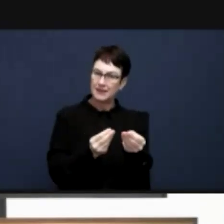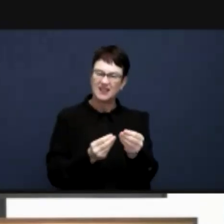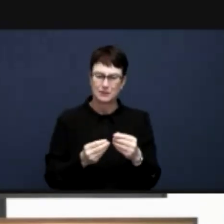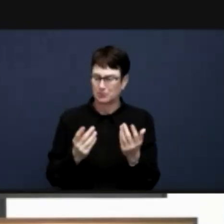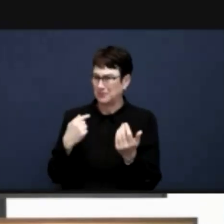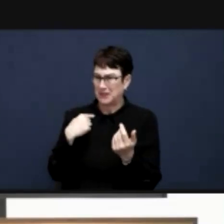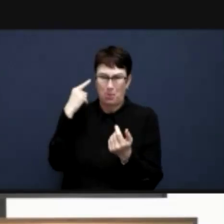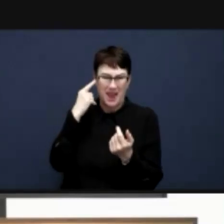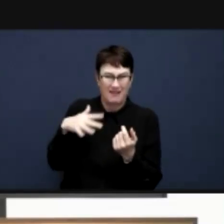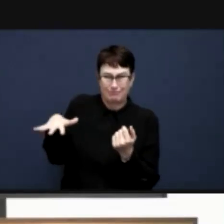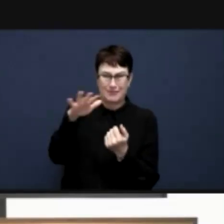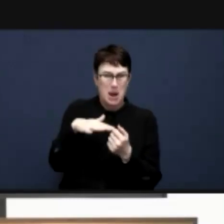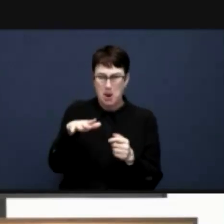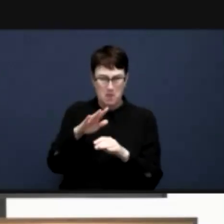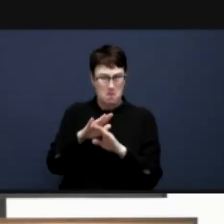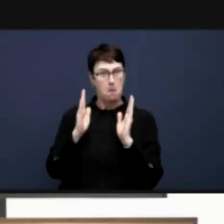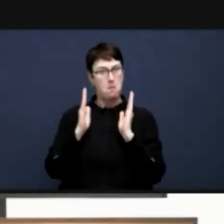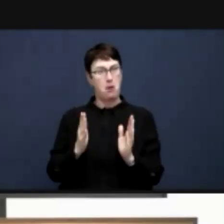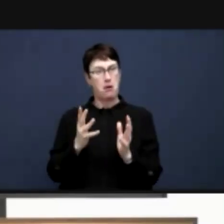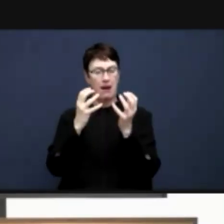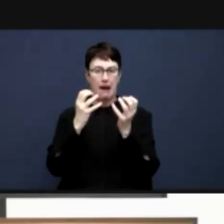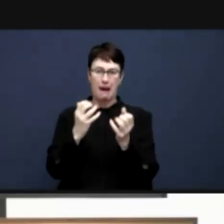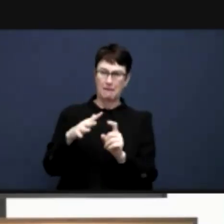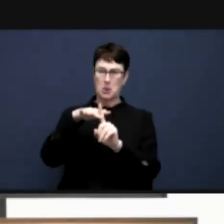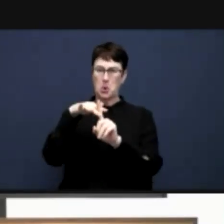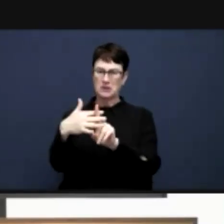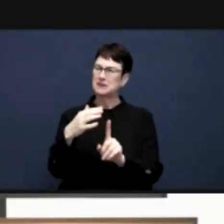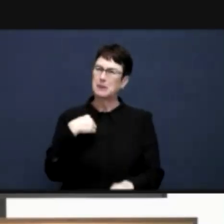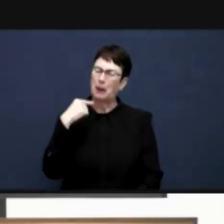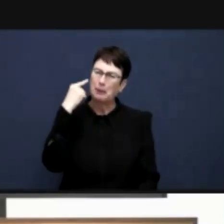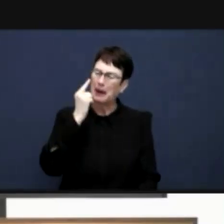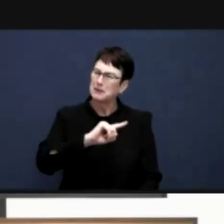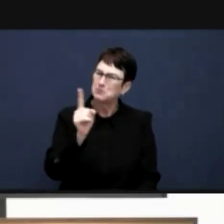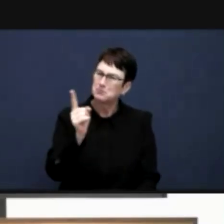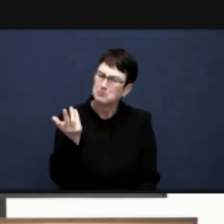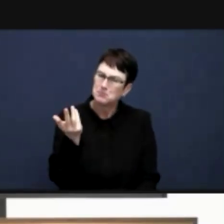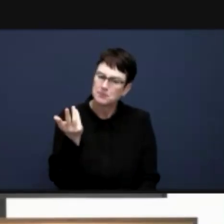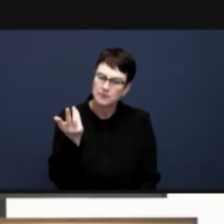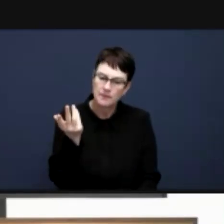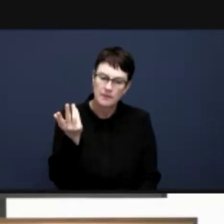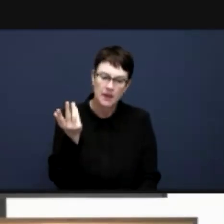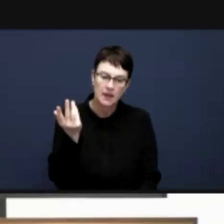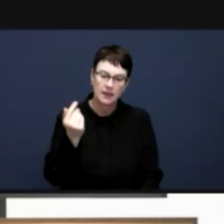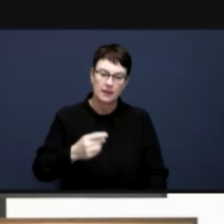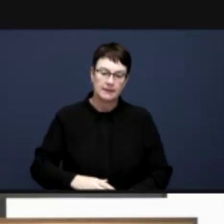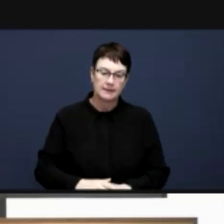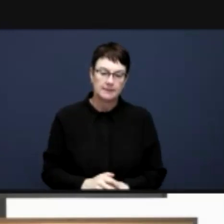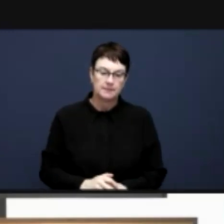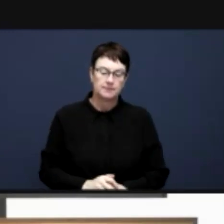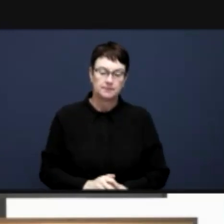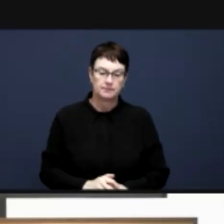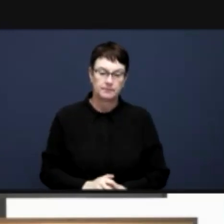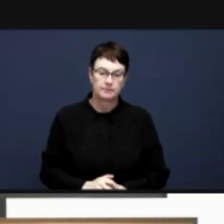be something, but I don't think I think it would go too far to require one particular way of providing